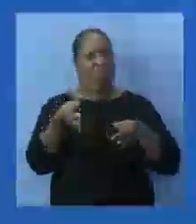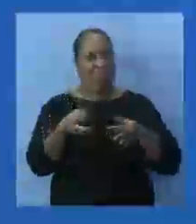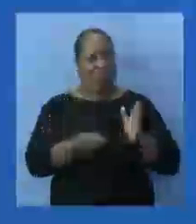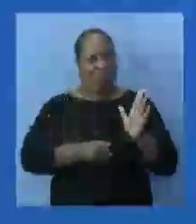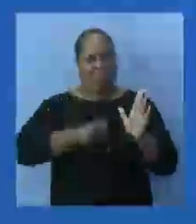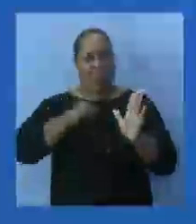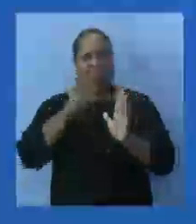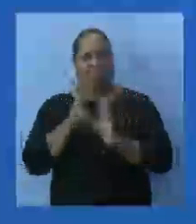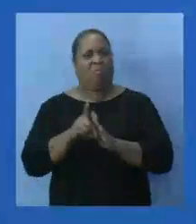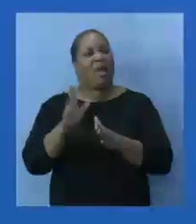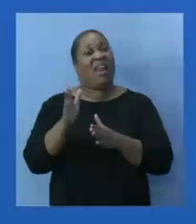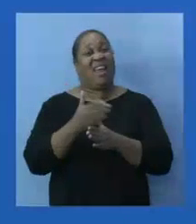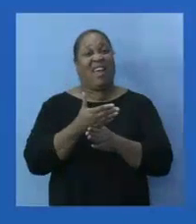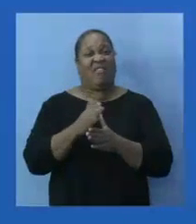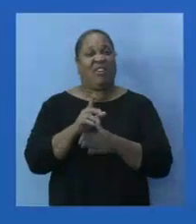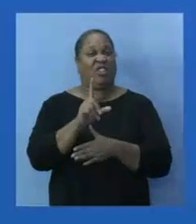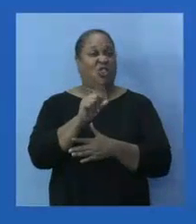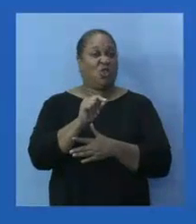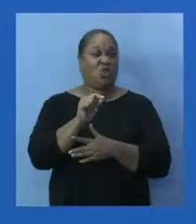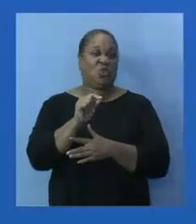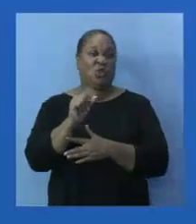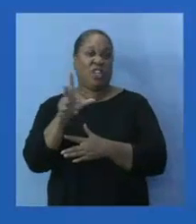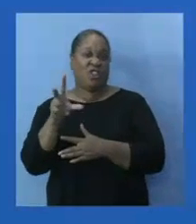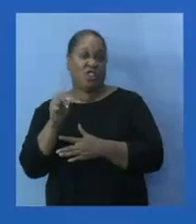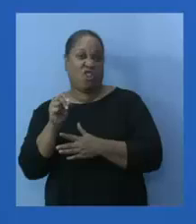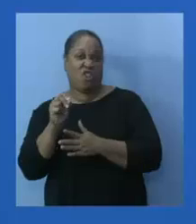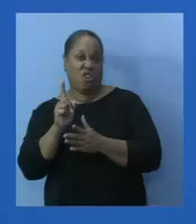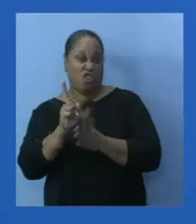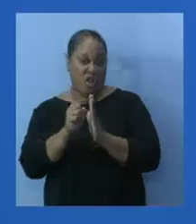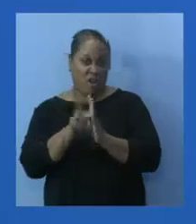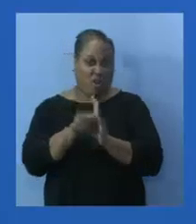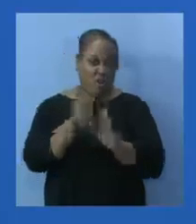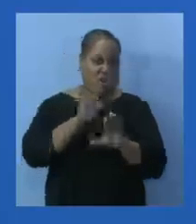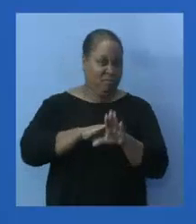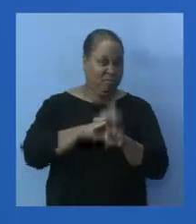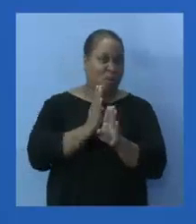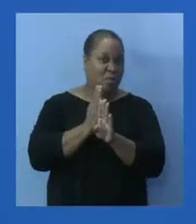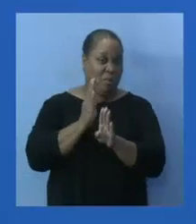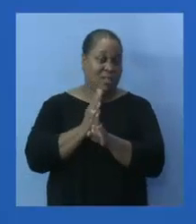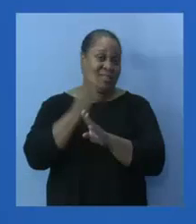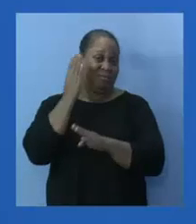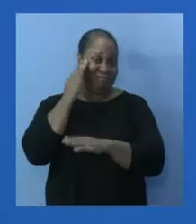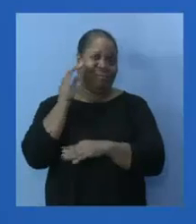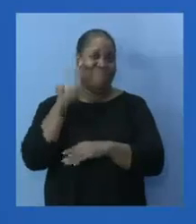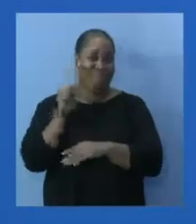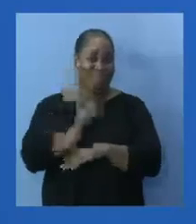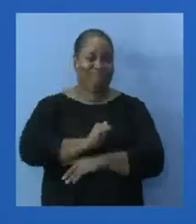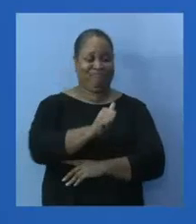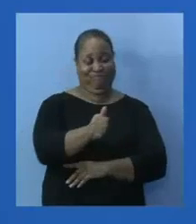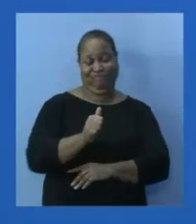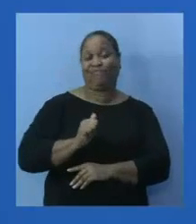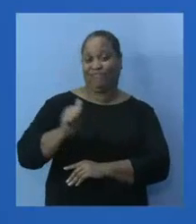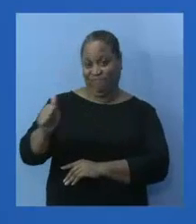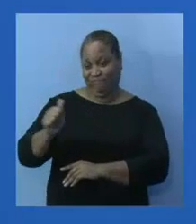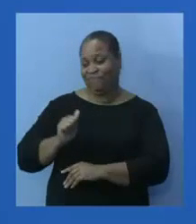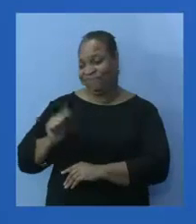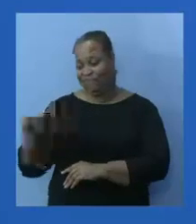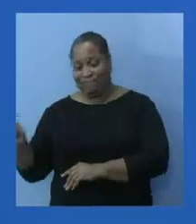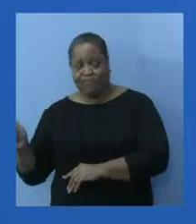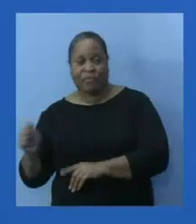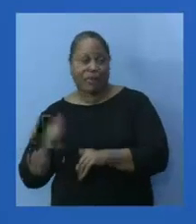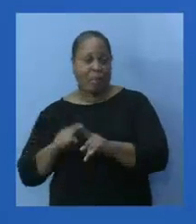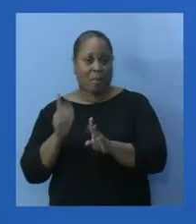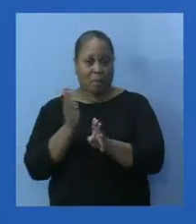person on a bus is probably 20 to 30 minutes. So we appreciate that they need to be transported here and there. The buses